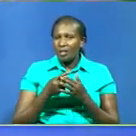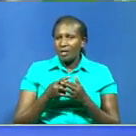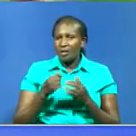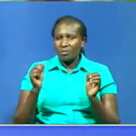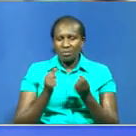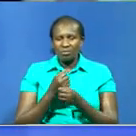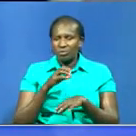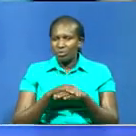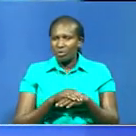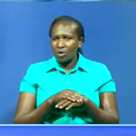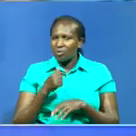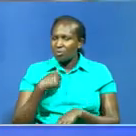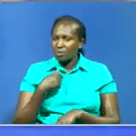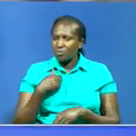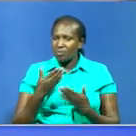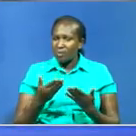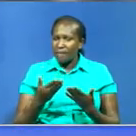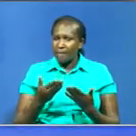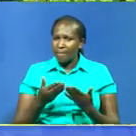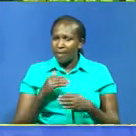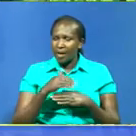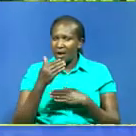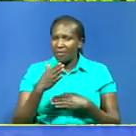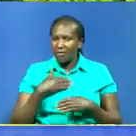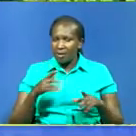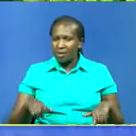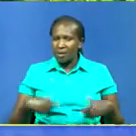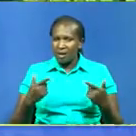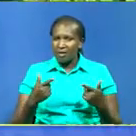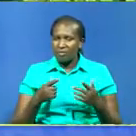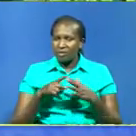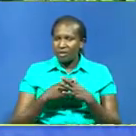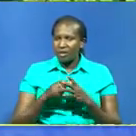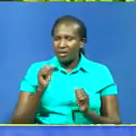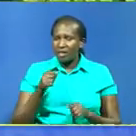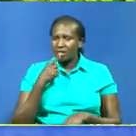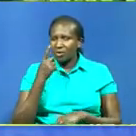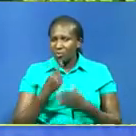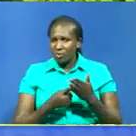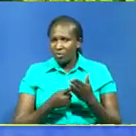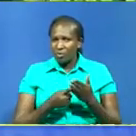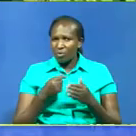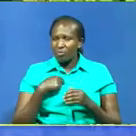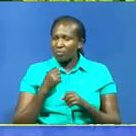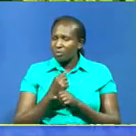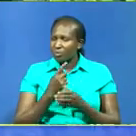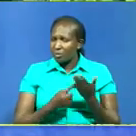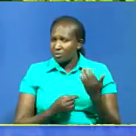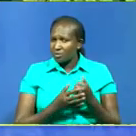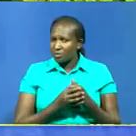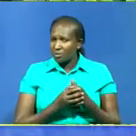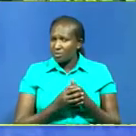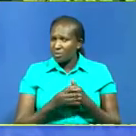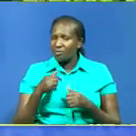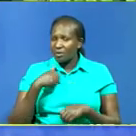mentor. So mimi ninataka, after my life is spent, I can say I kept covenant.